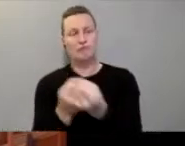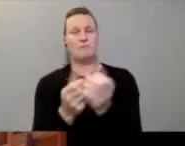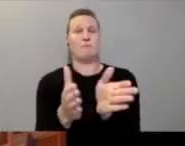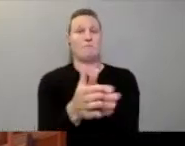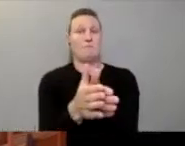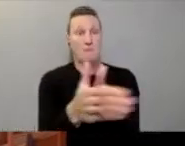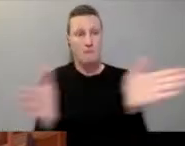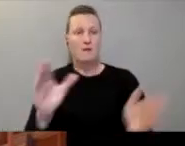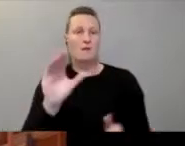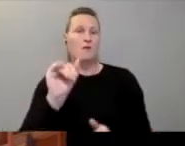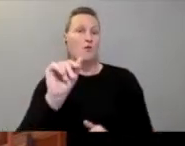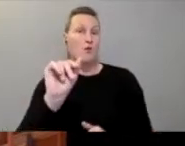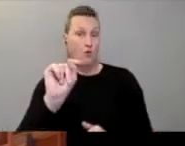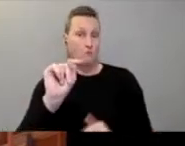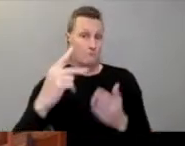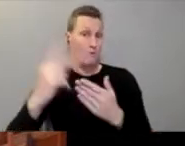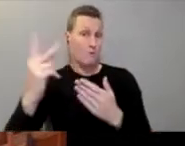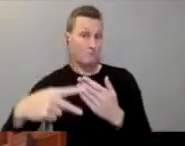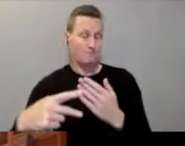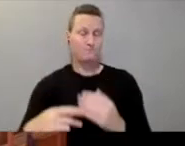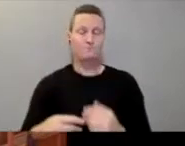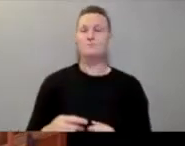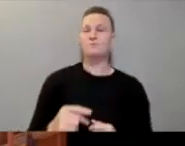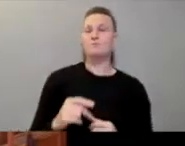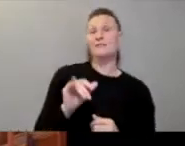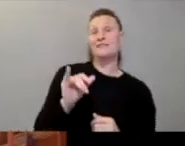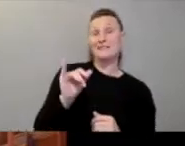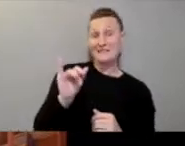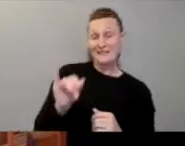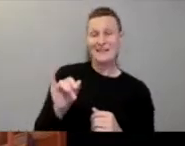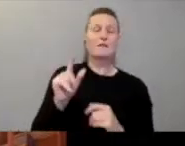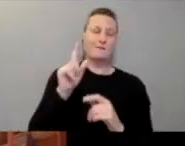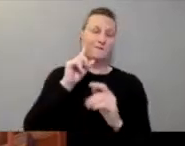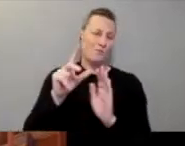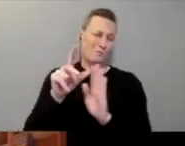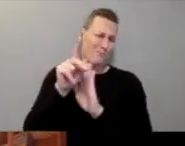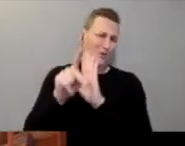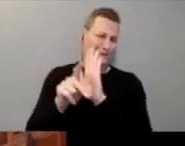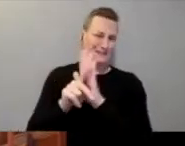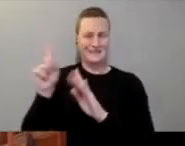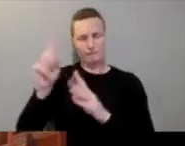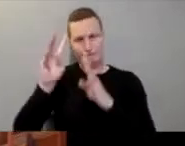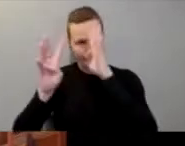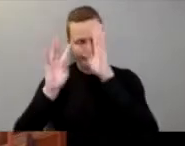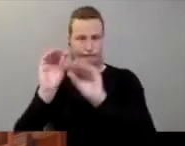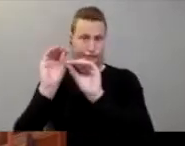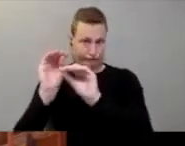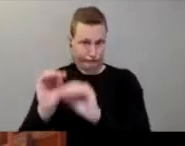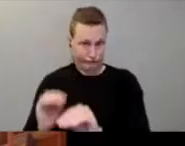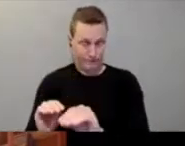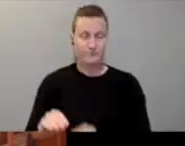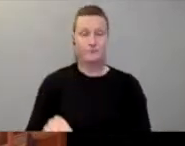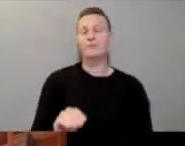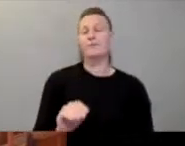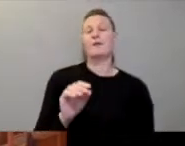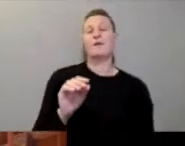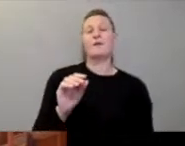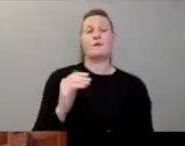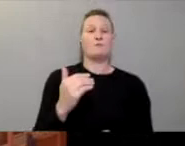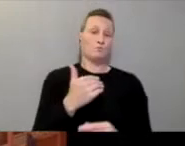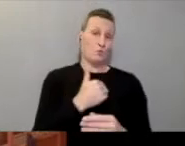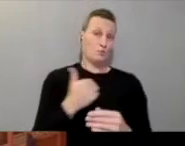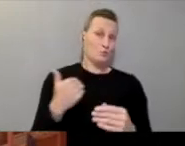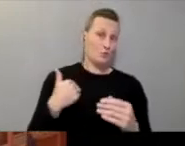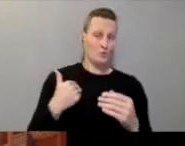sort of like long-term policy piece, and the Year of Public Art, or ArtworxTO as it's now got its official